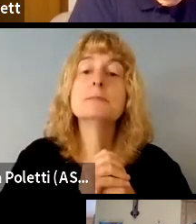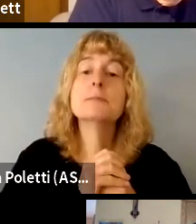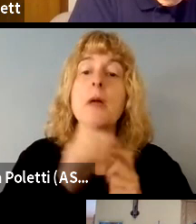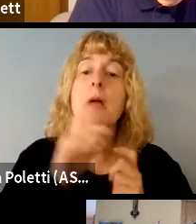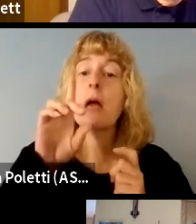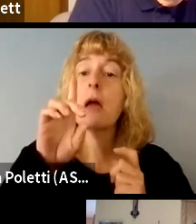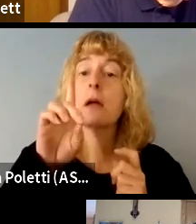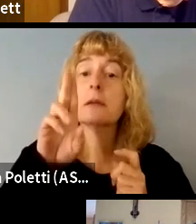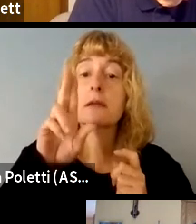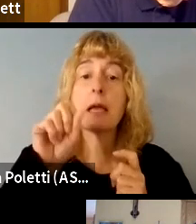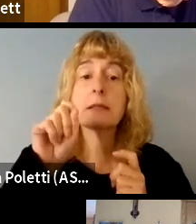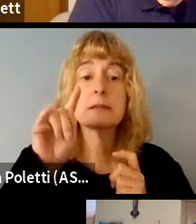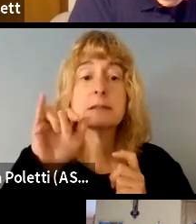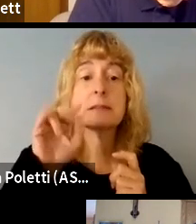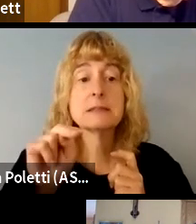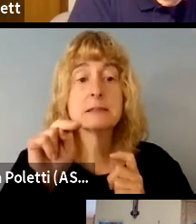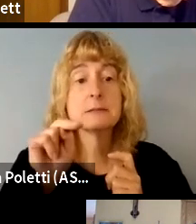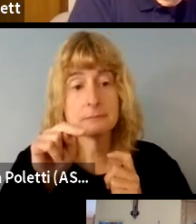Dustin Witches. Aye.